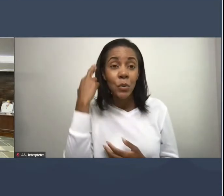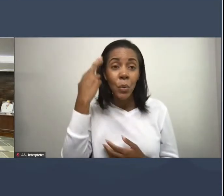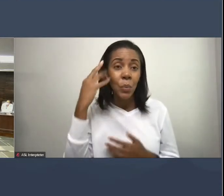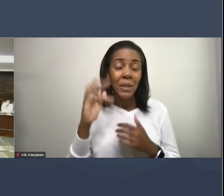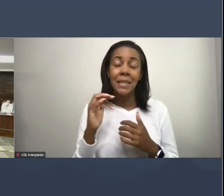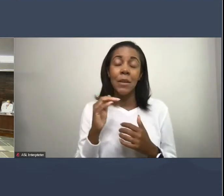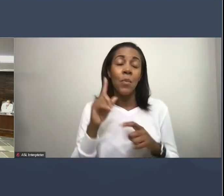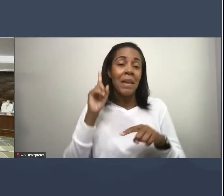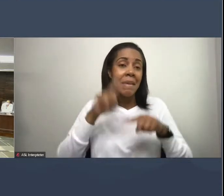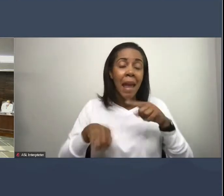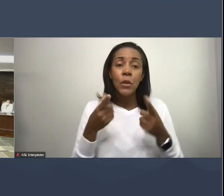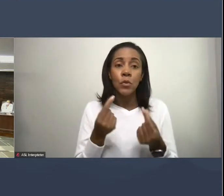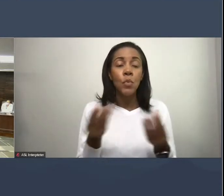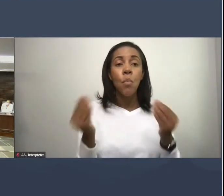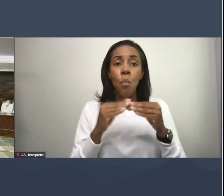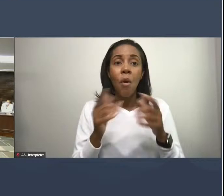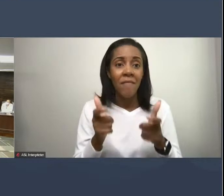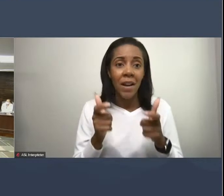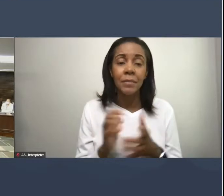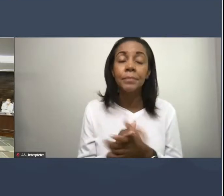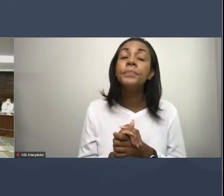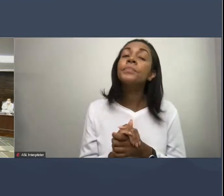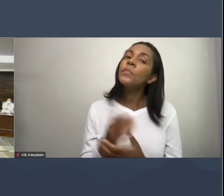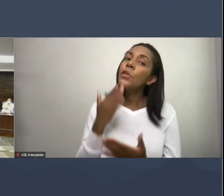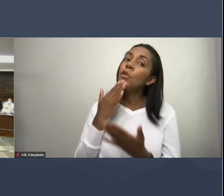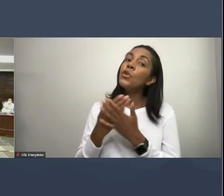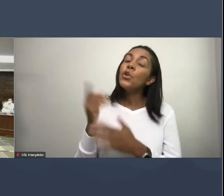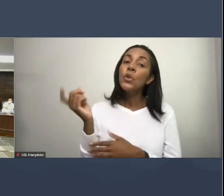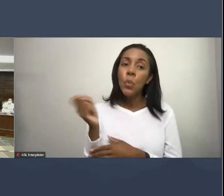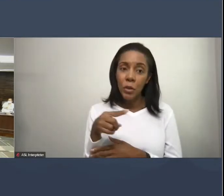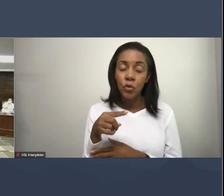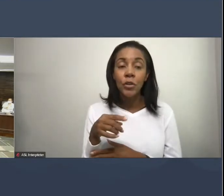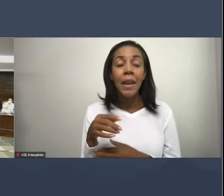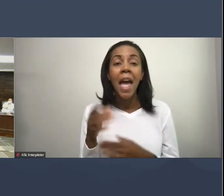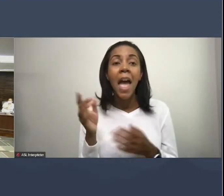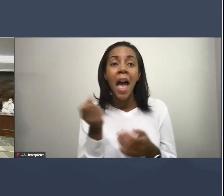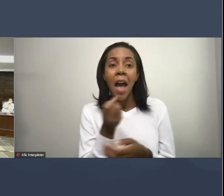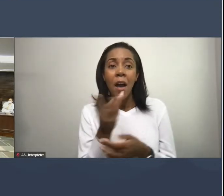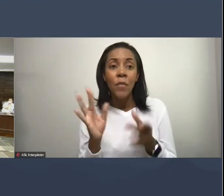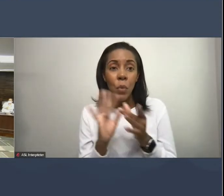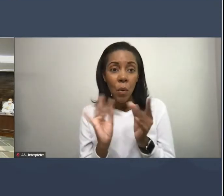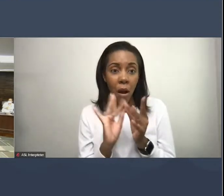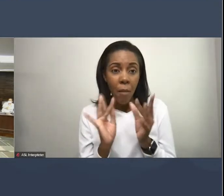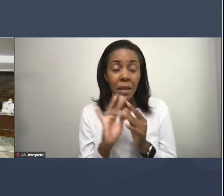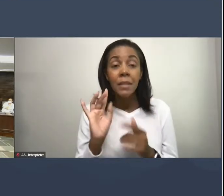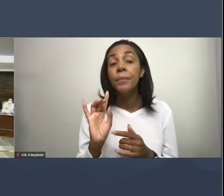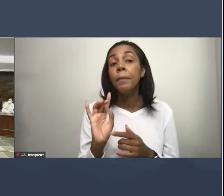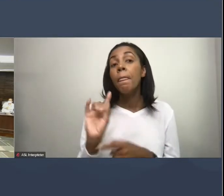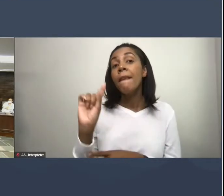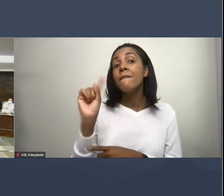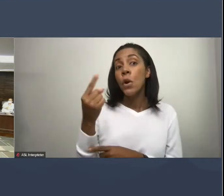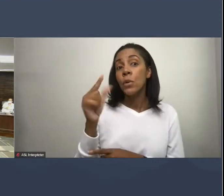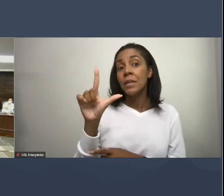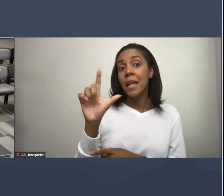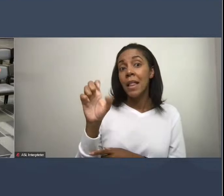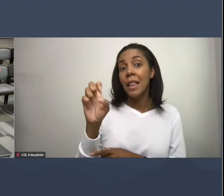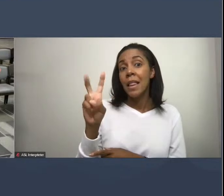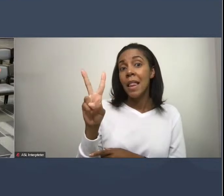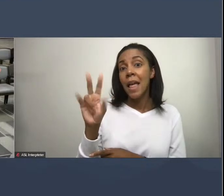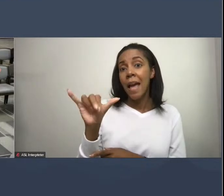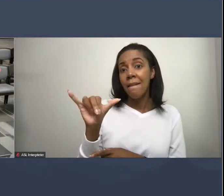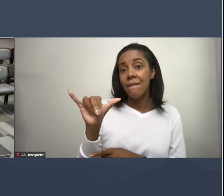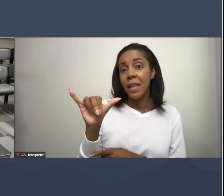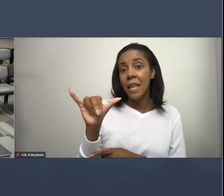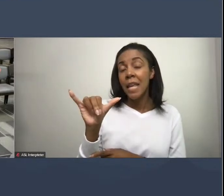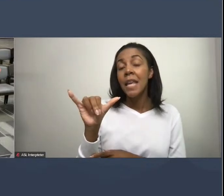more rapidly? Yep, those are great questions. And a couple of comments on that is, first of all, the levee, there's a core levee that